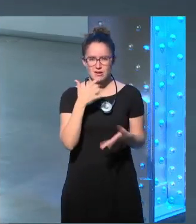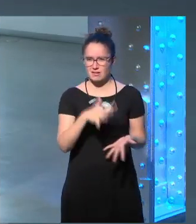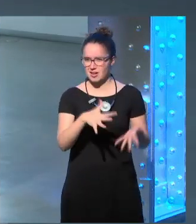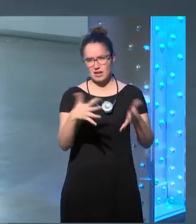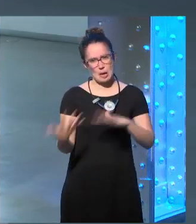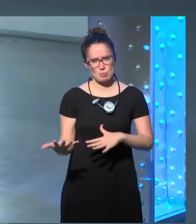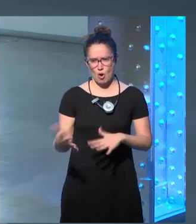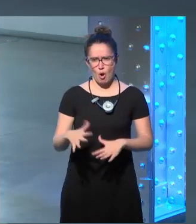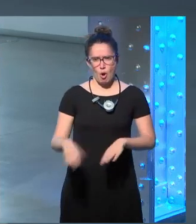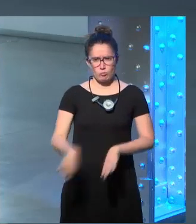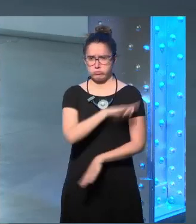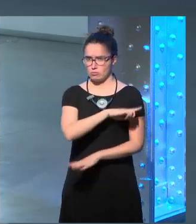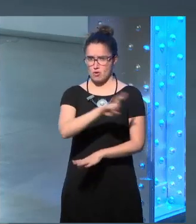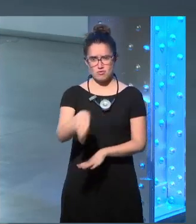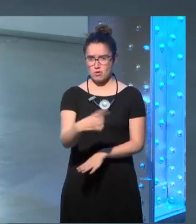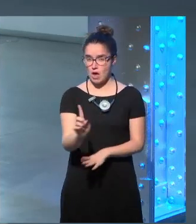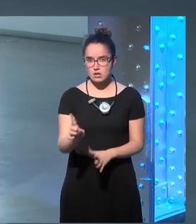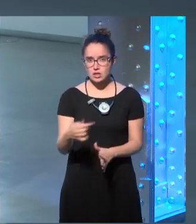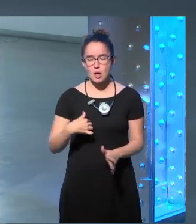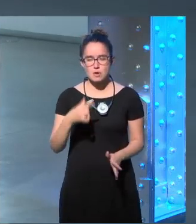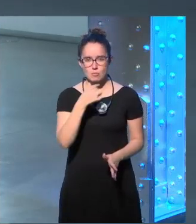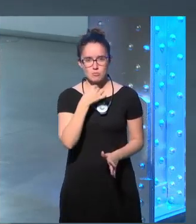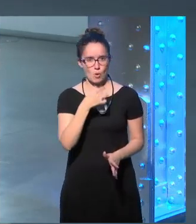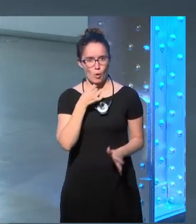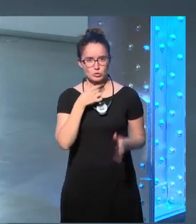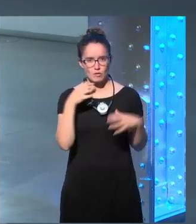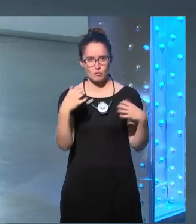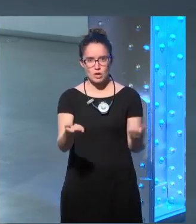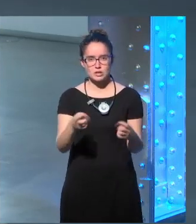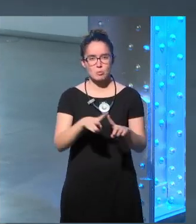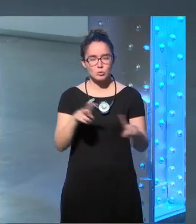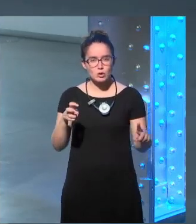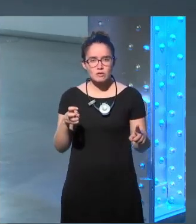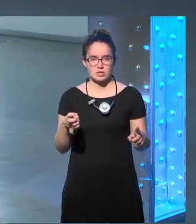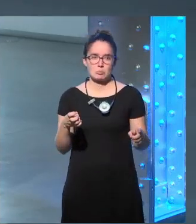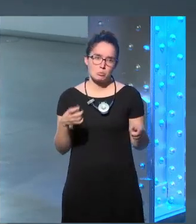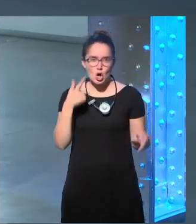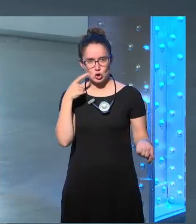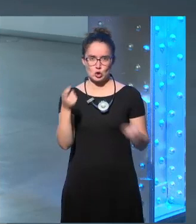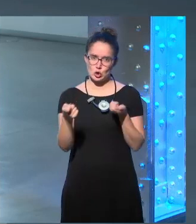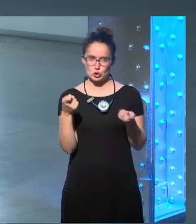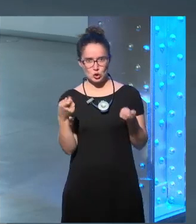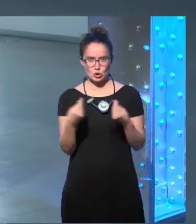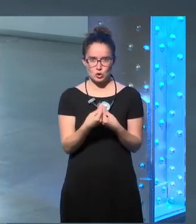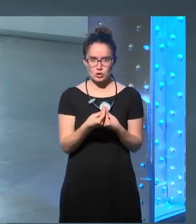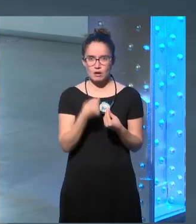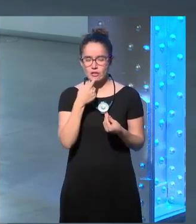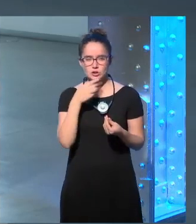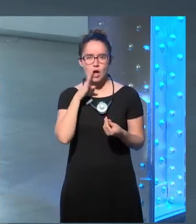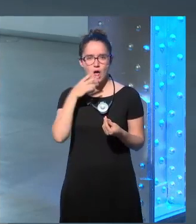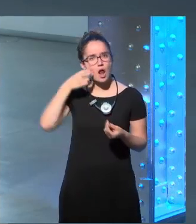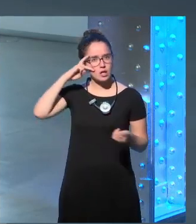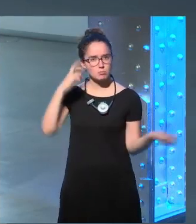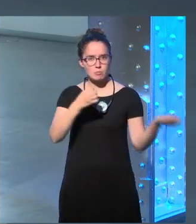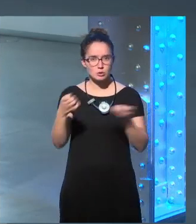can go to other sectors and realize that the change will not be so dramatic. I like the